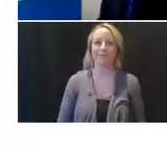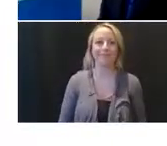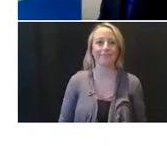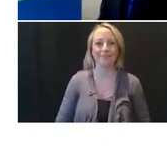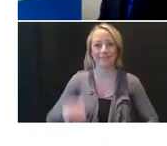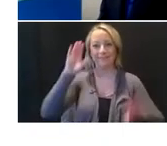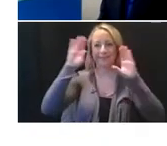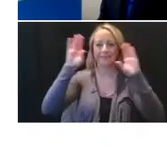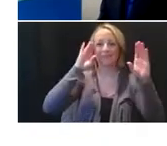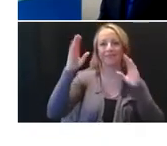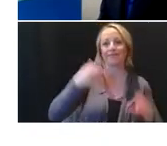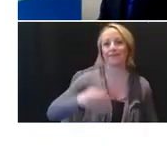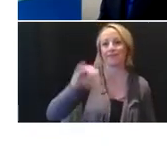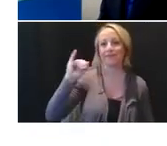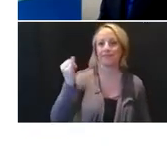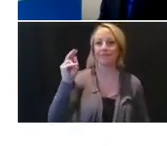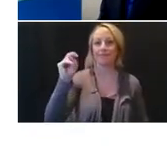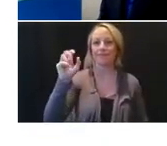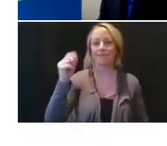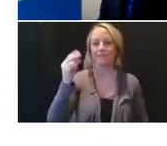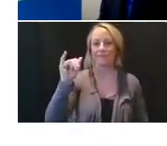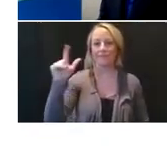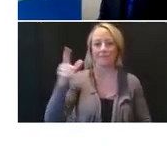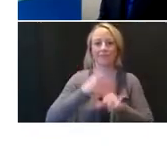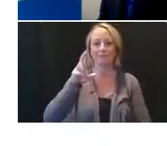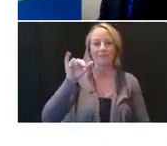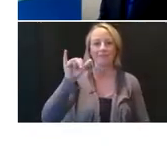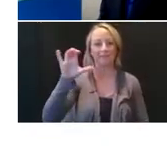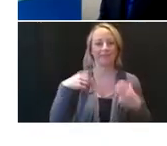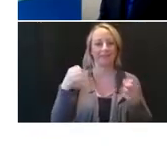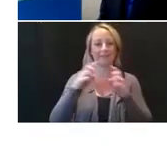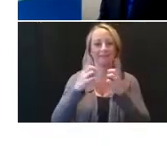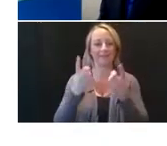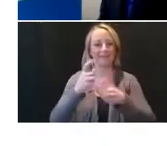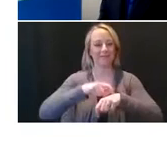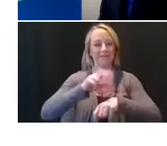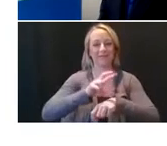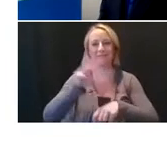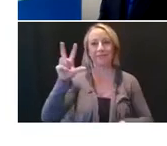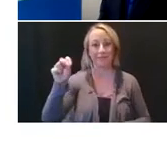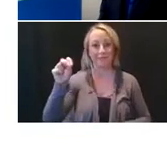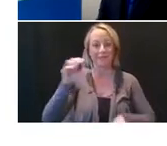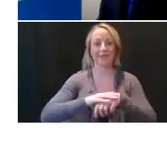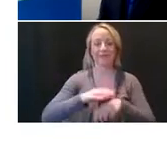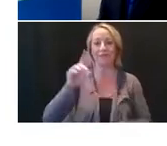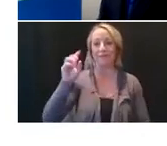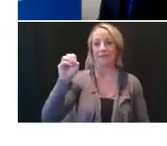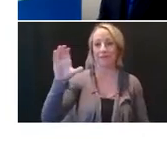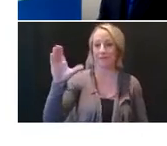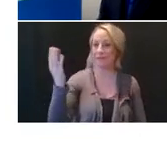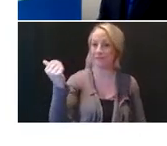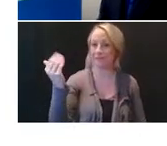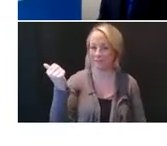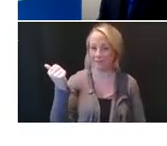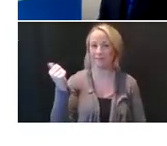Hi everyone, this is Janet Hill at the Rock Island County Health Department. It is 3:30 p.m. on the 15th of